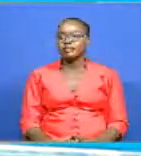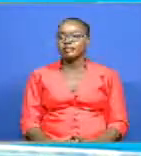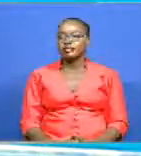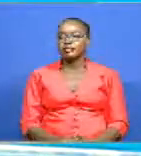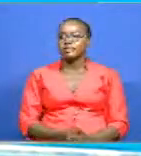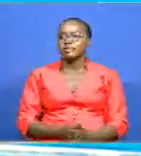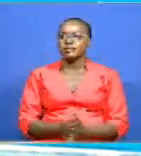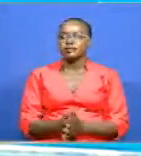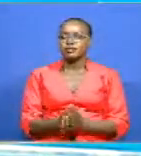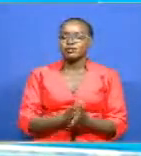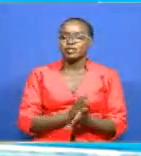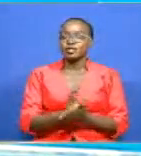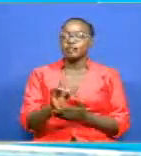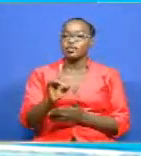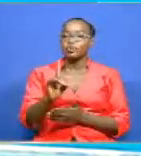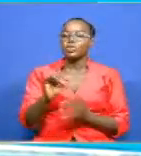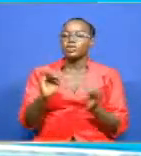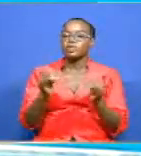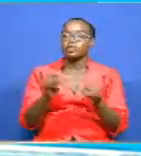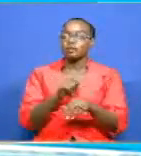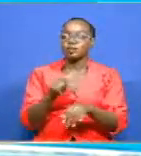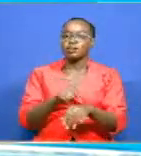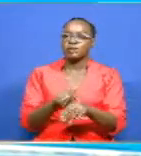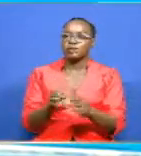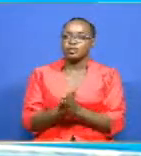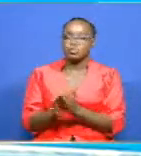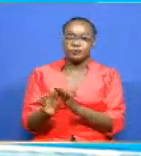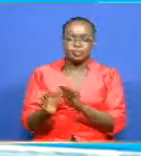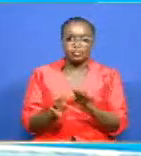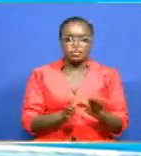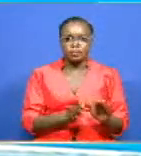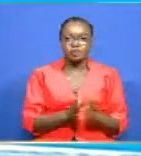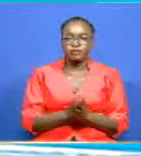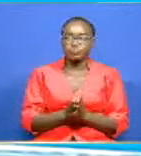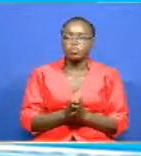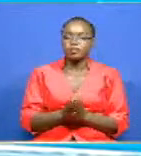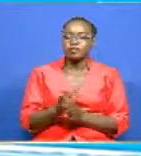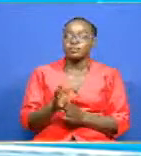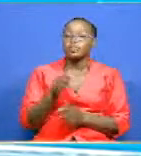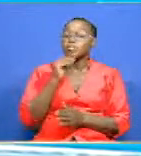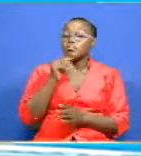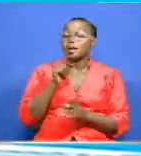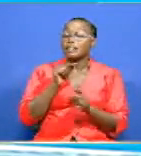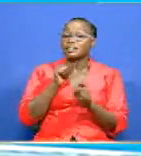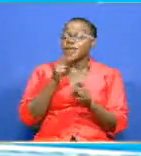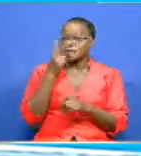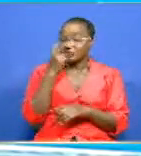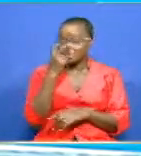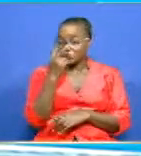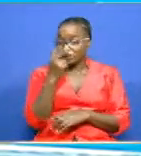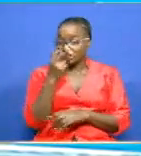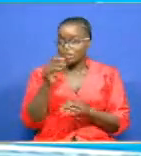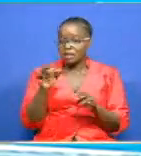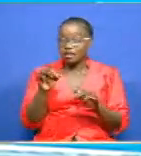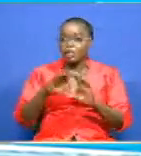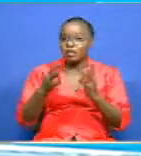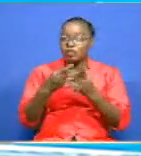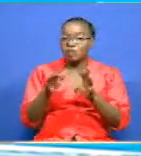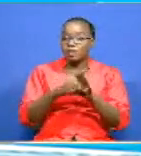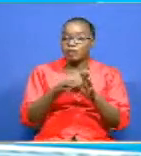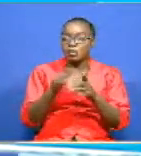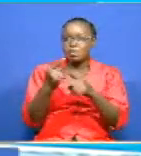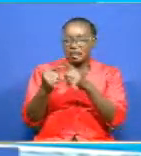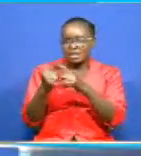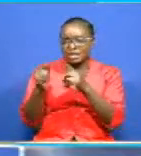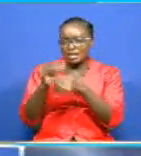Welcome back. You're watching Channel One News Hour. Now, in other news, Lawrence Warunge, the man accused of killing his family members, will spend the next 14 days